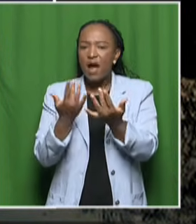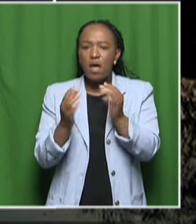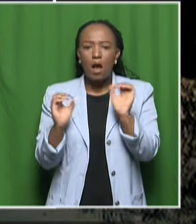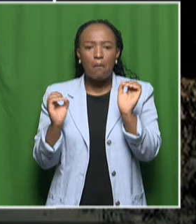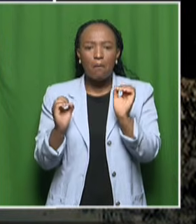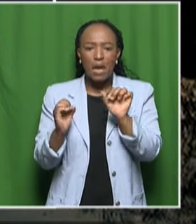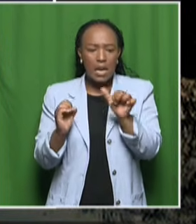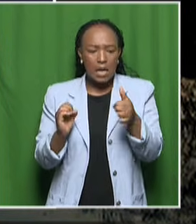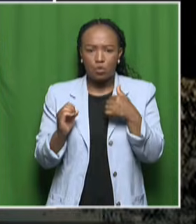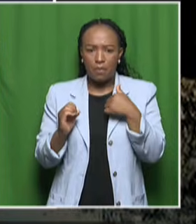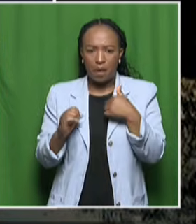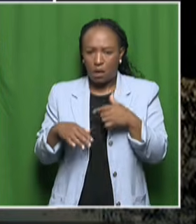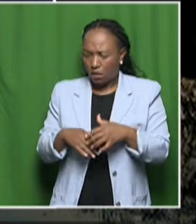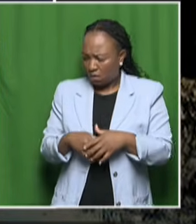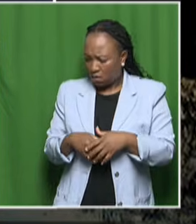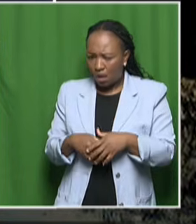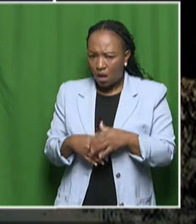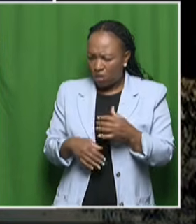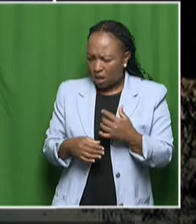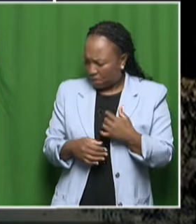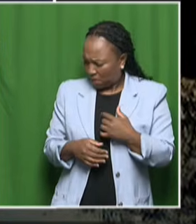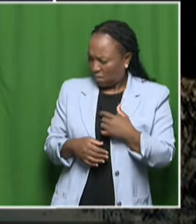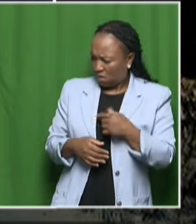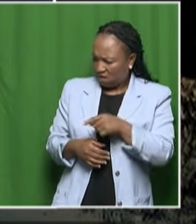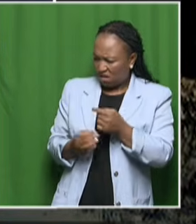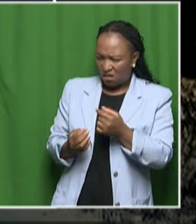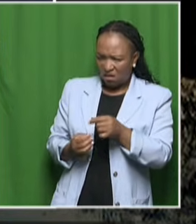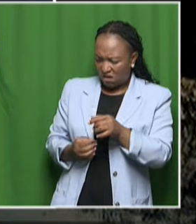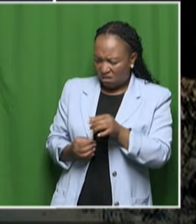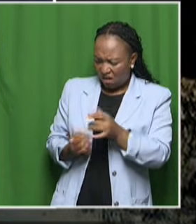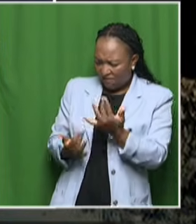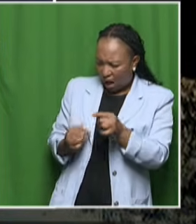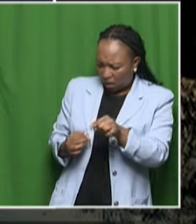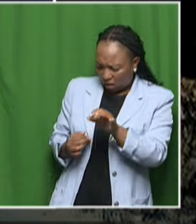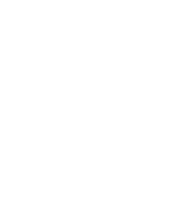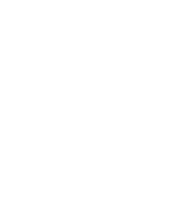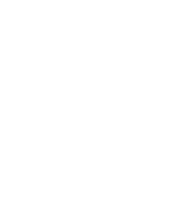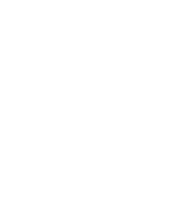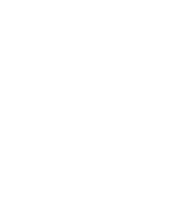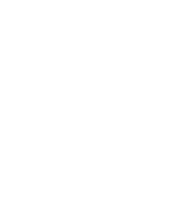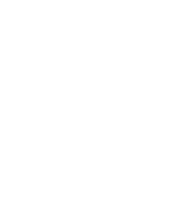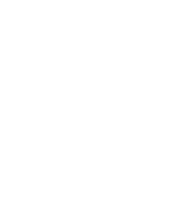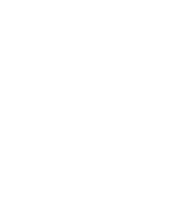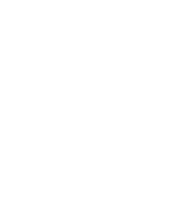me, and then all of a sudden they started. And that's really just how quick things happen.